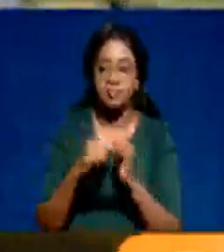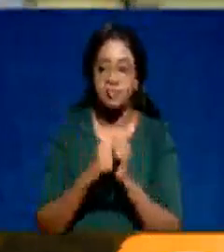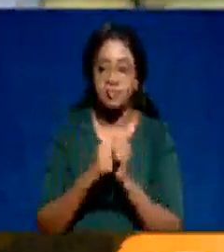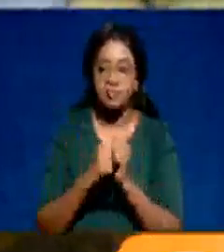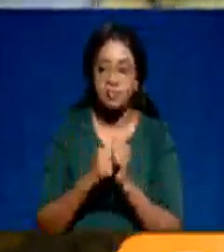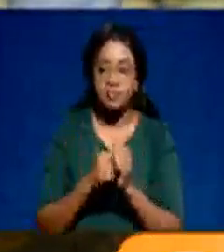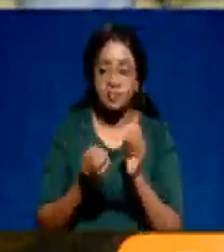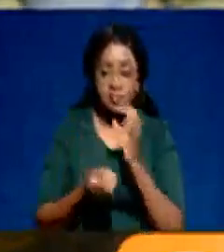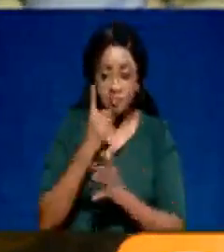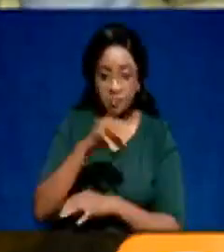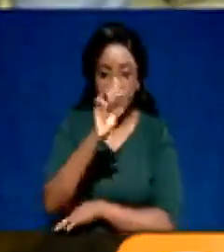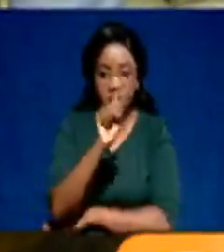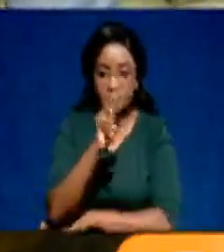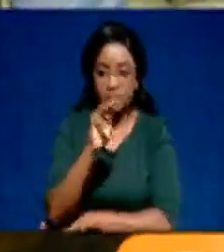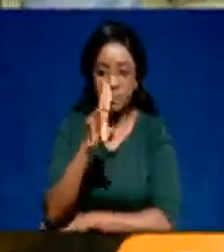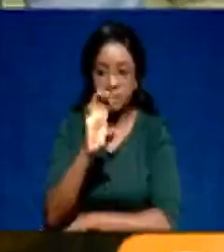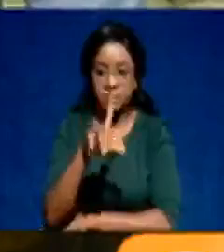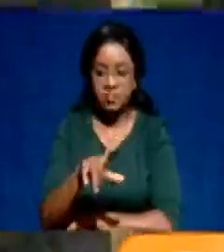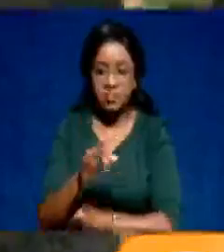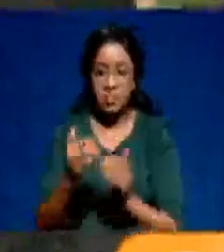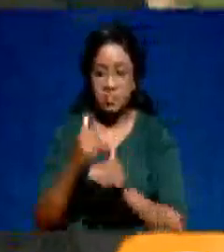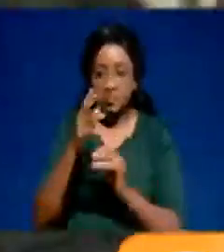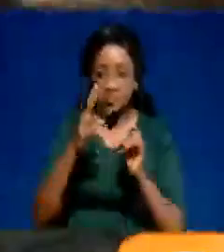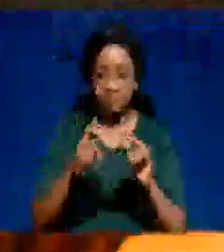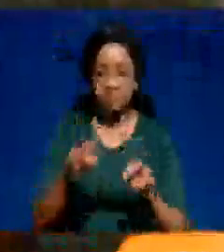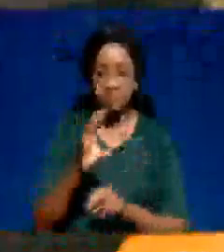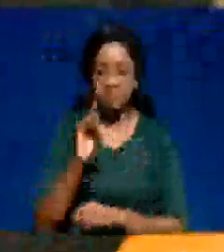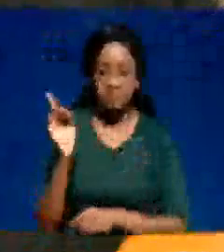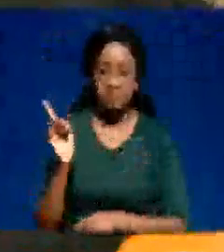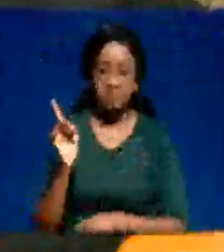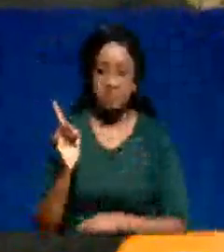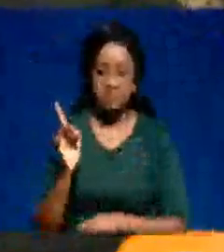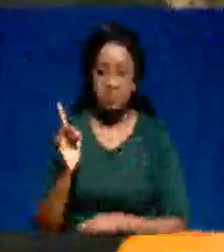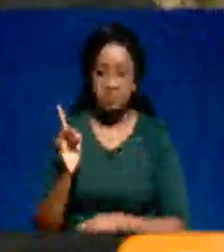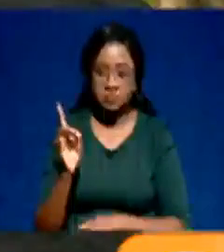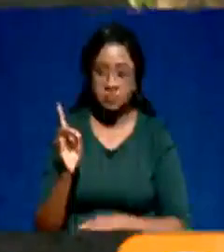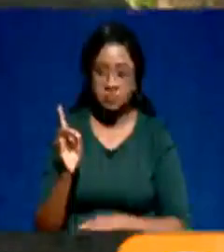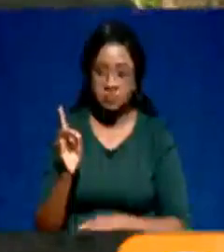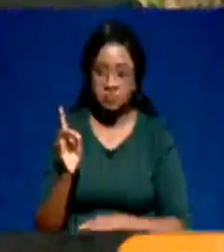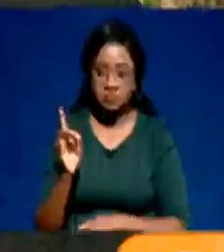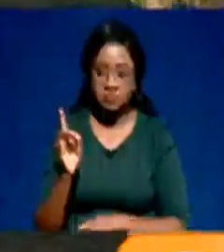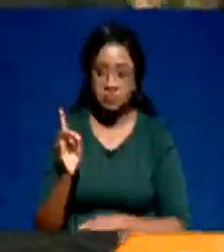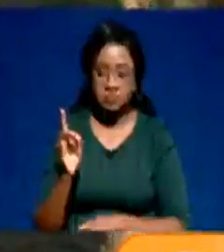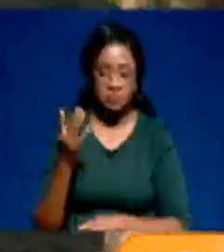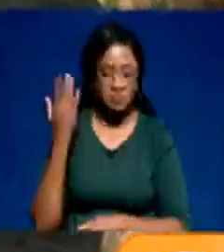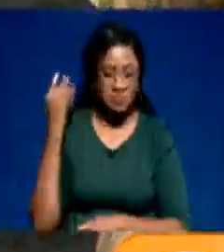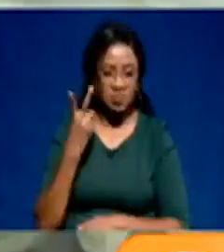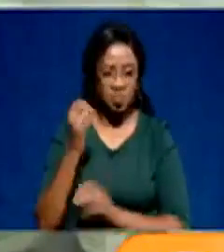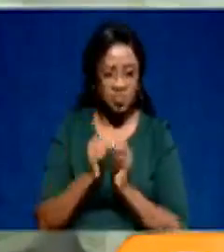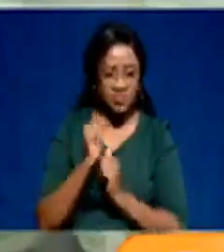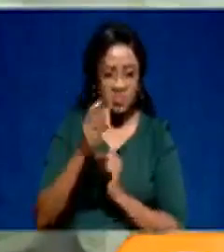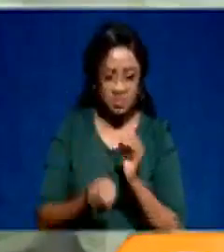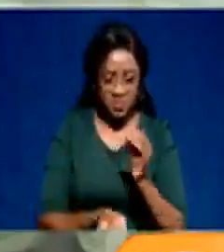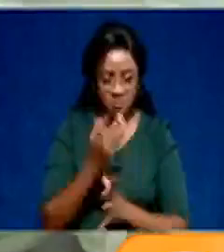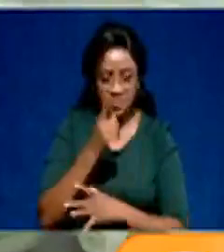founded by Samuel Rigu after extensive research. Safi Organics story starts back in 2015.